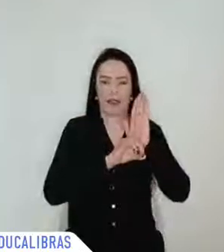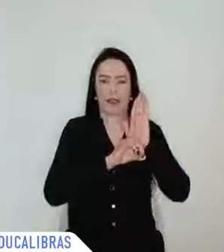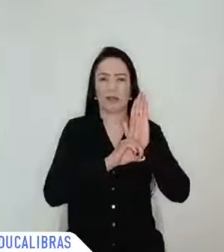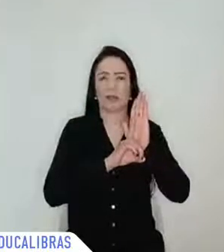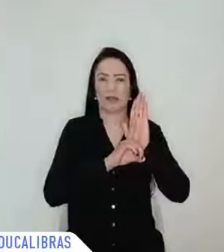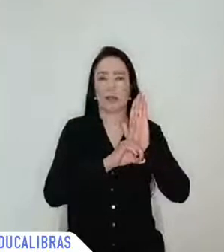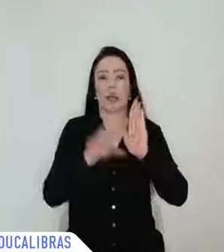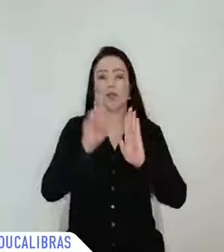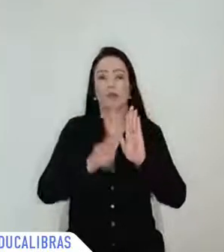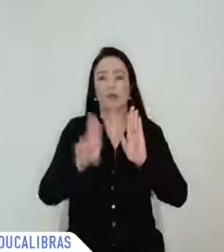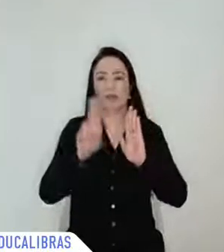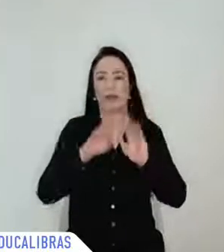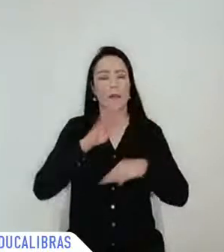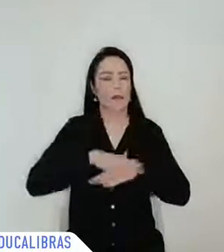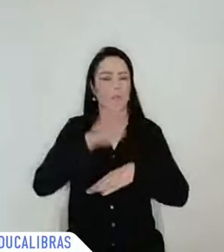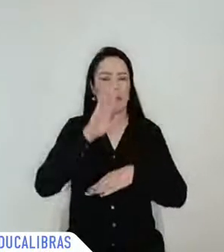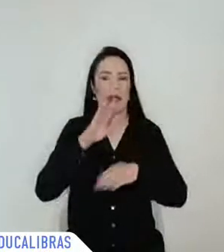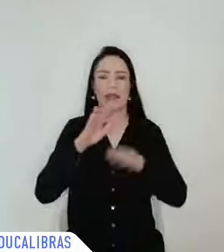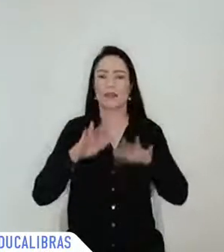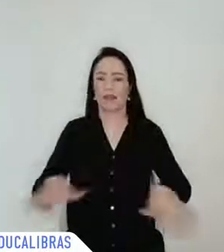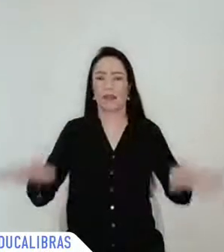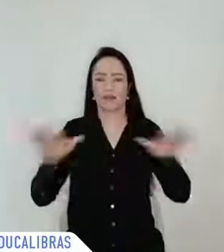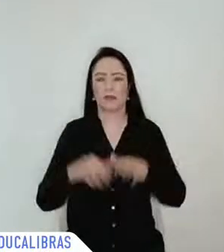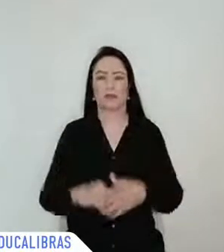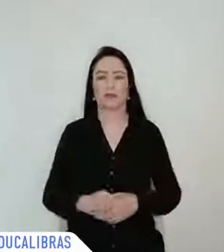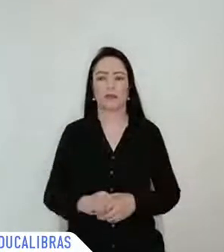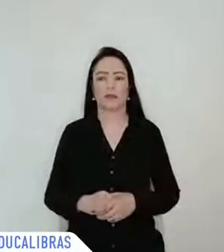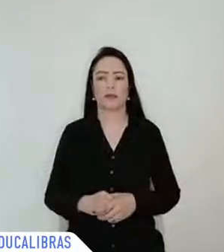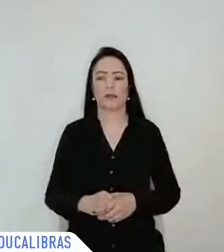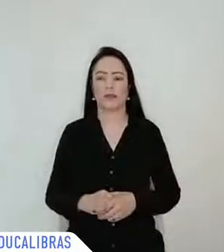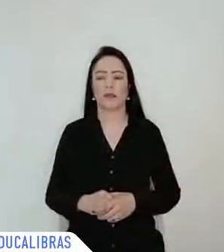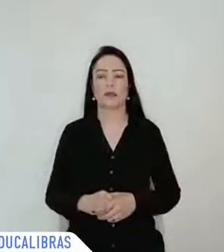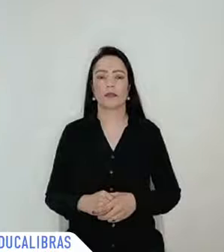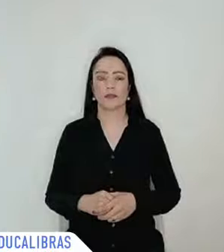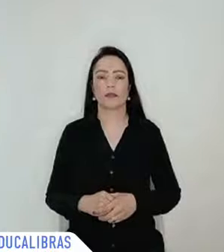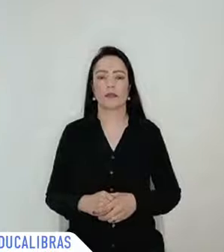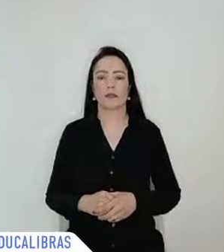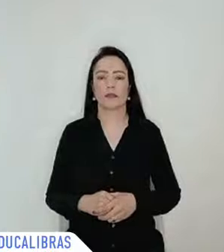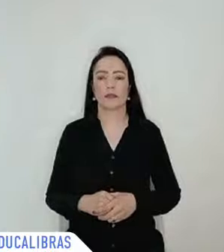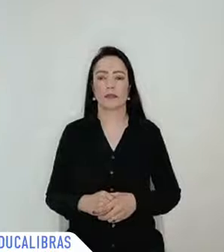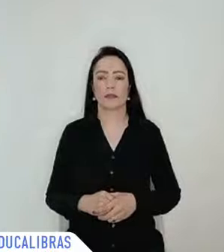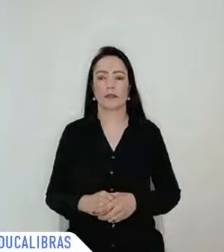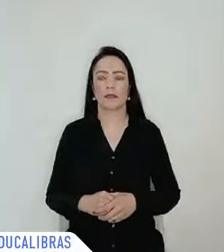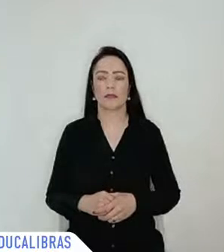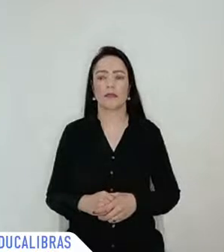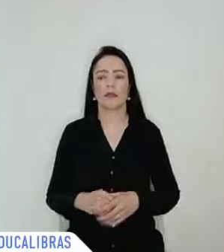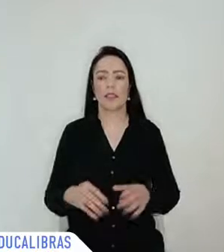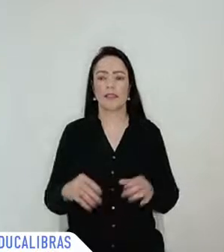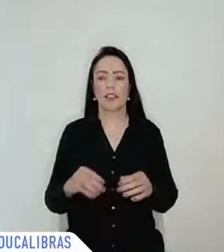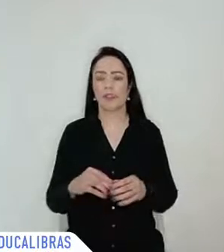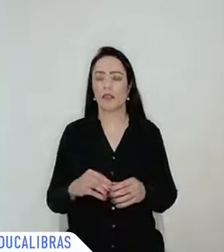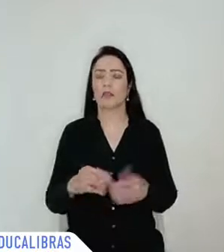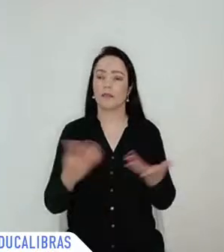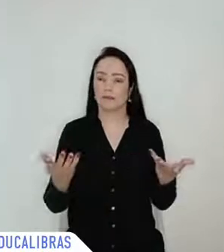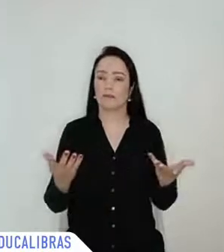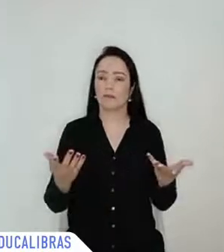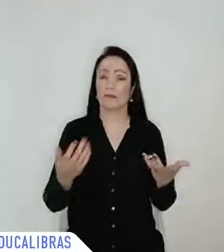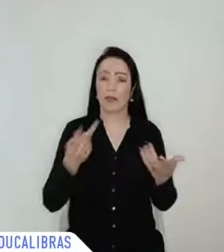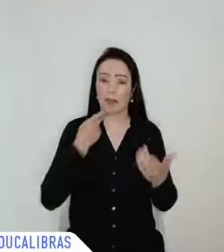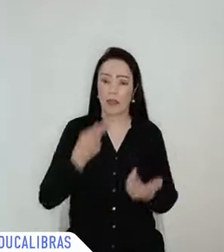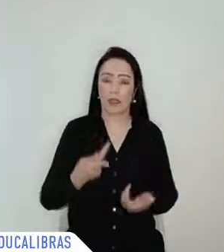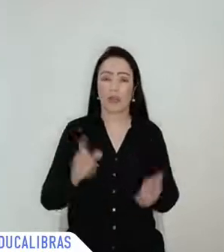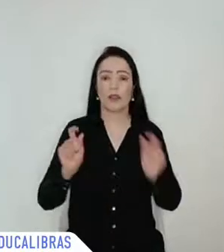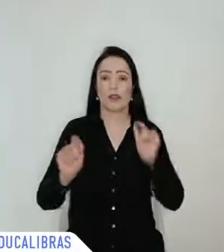govern using decrees. This is something that they have been using a lot here. And I'd